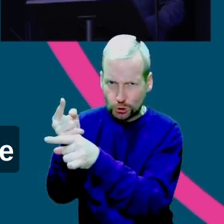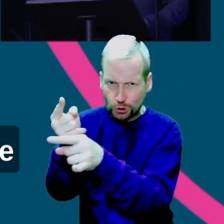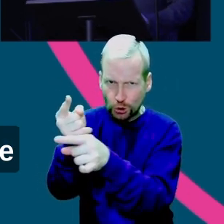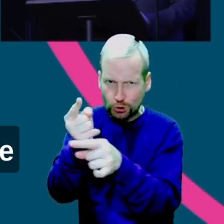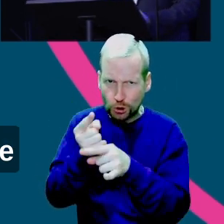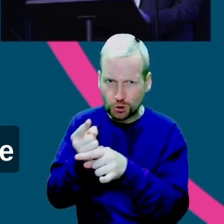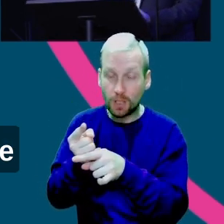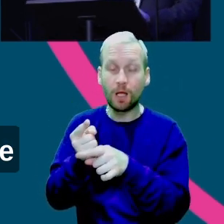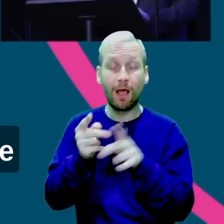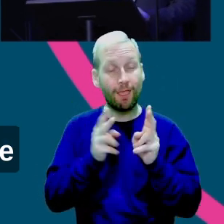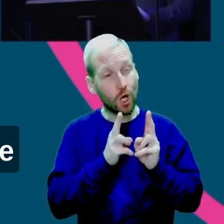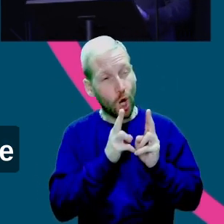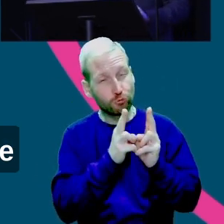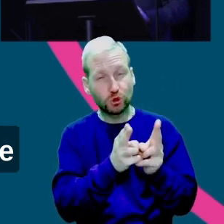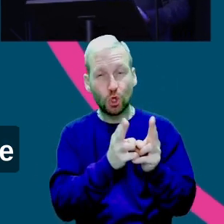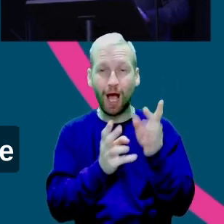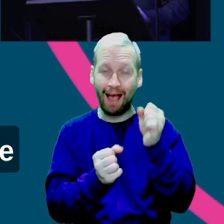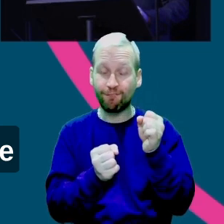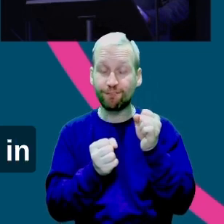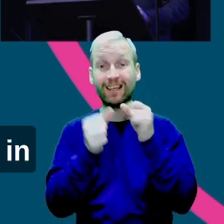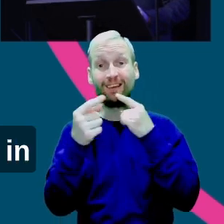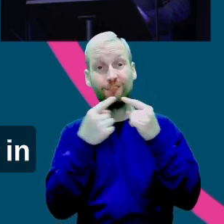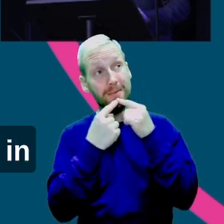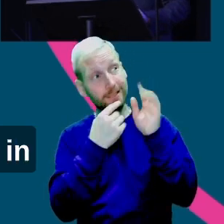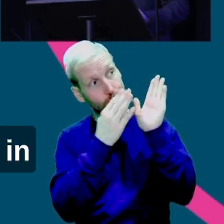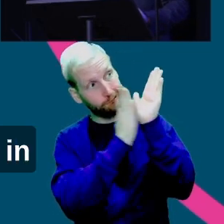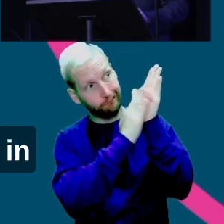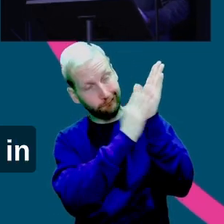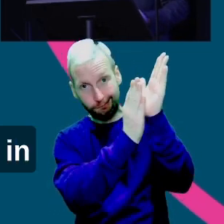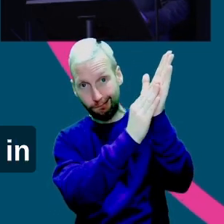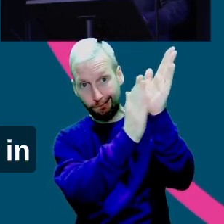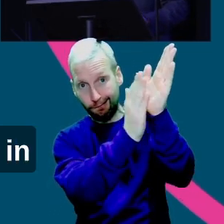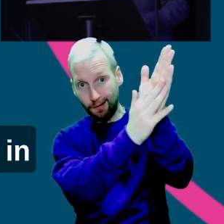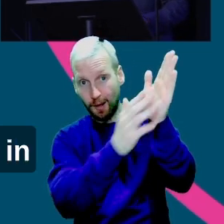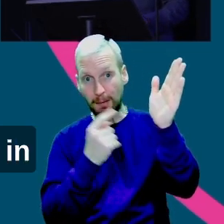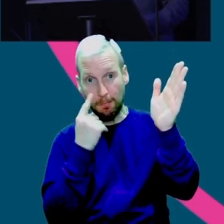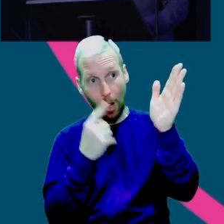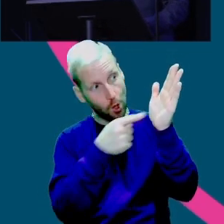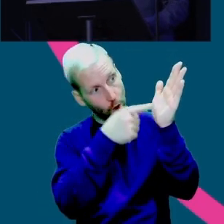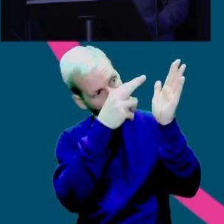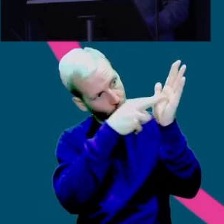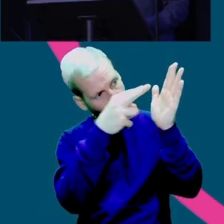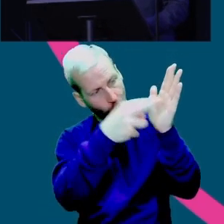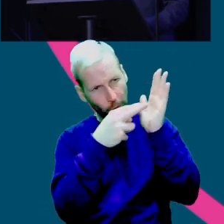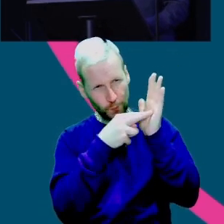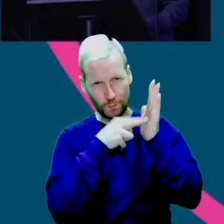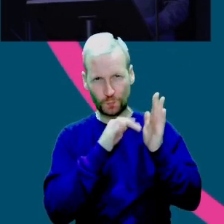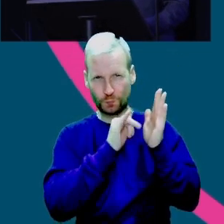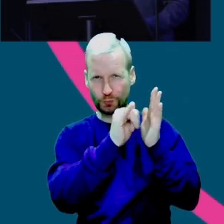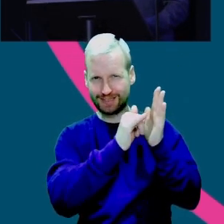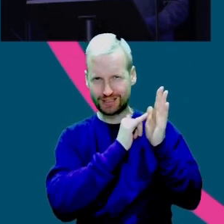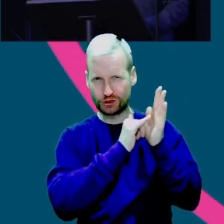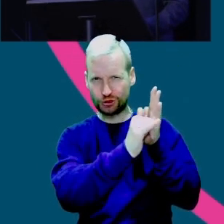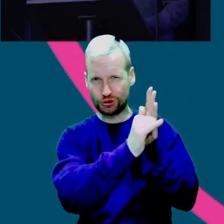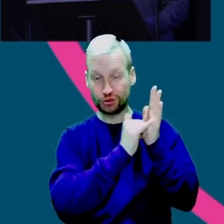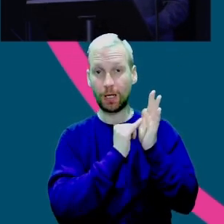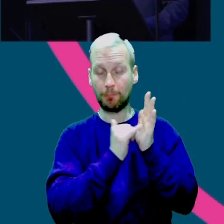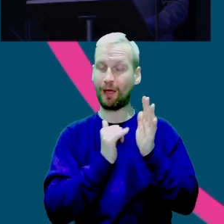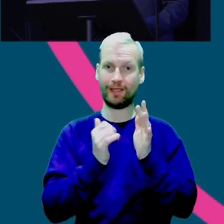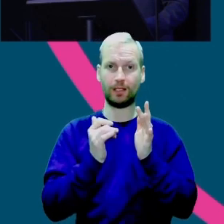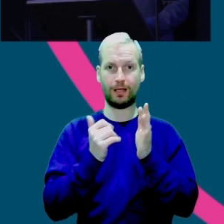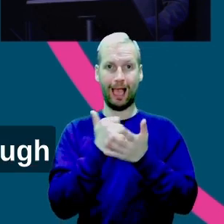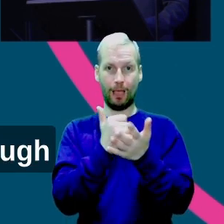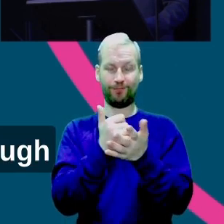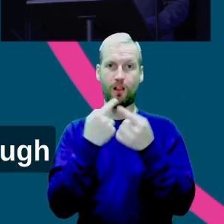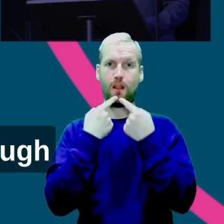our corridors lined with some of these pictures already, so there's nothing new in here, but I just thought it was helpful just to show exactly which part